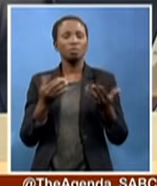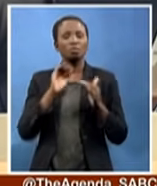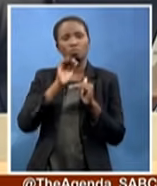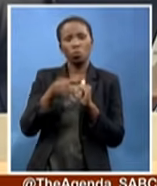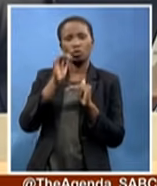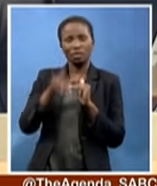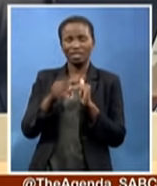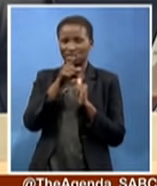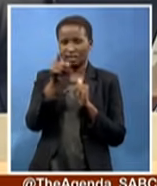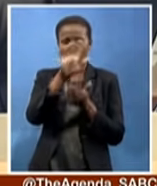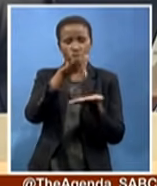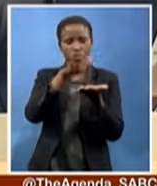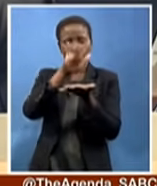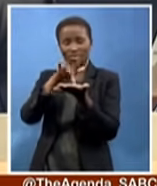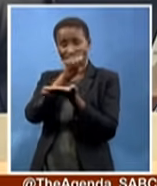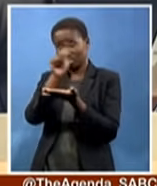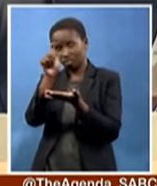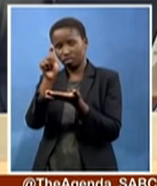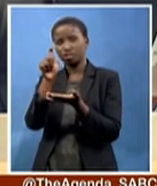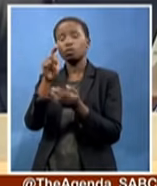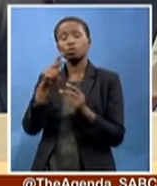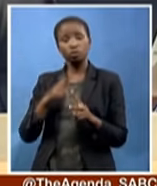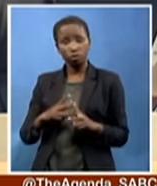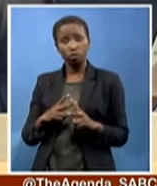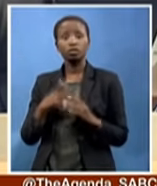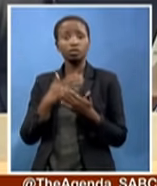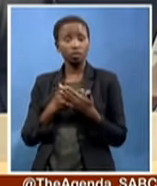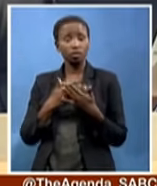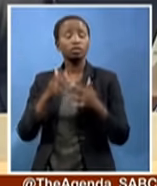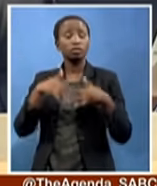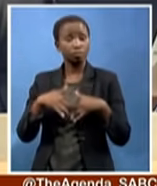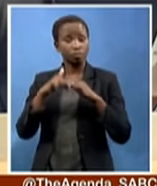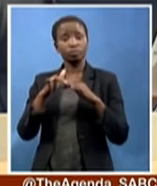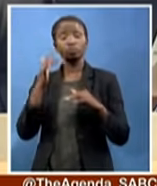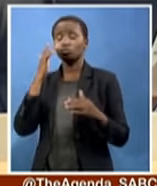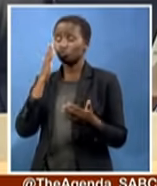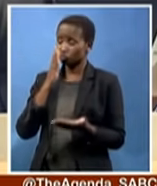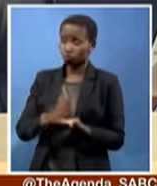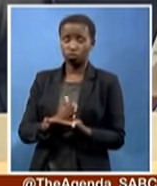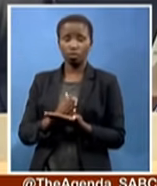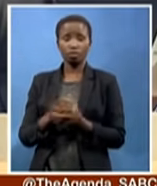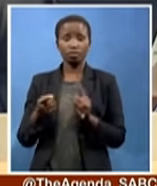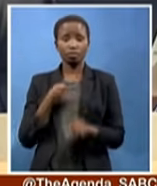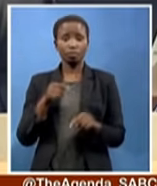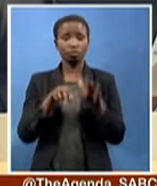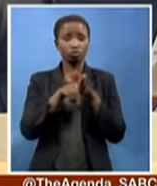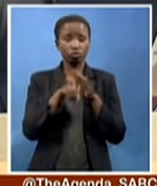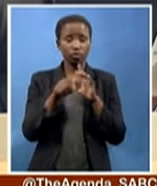create certainty as to the division between political and administrative